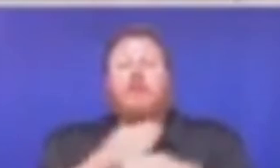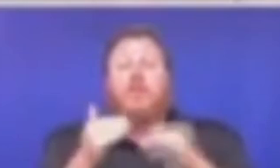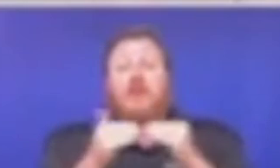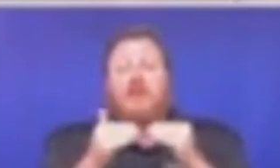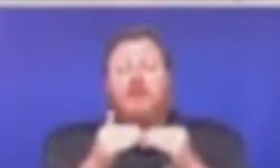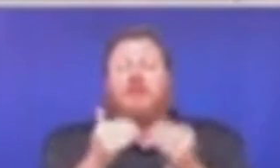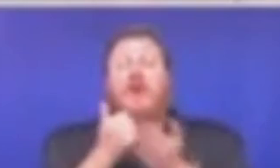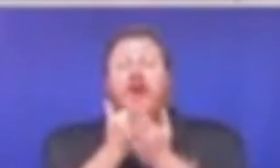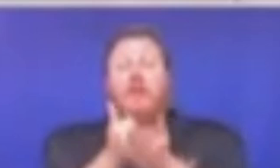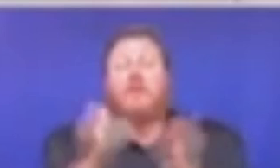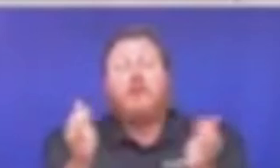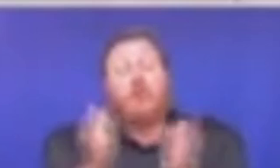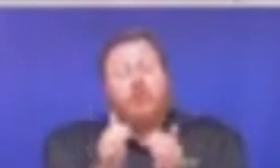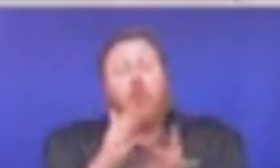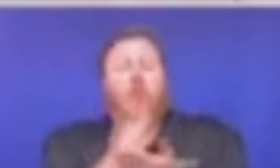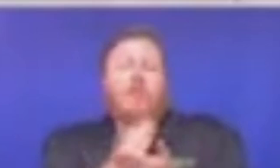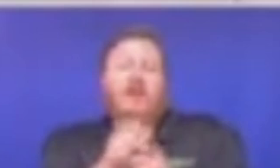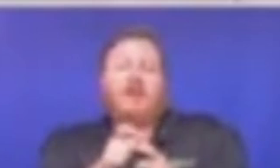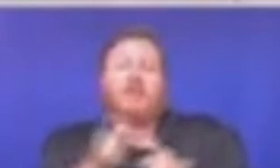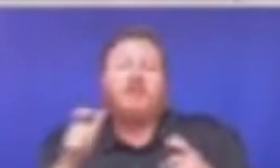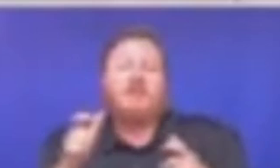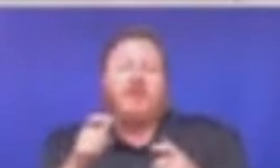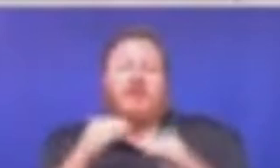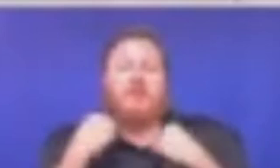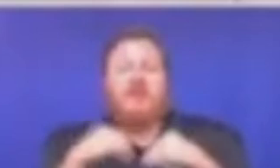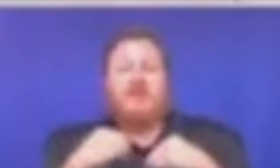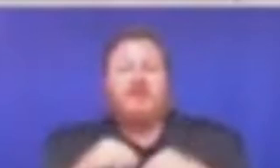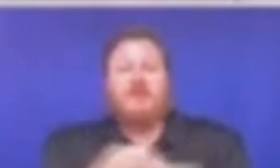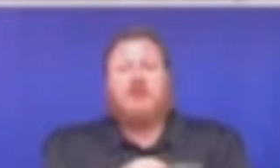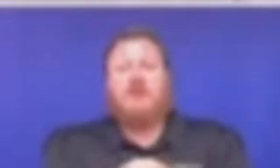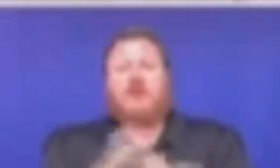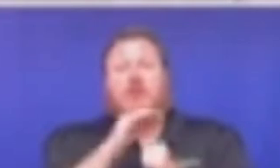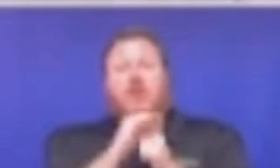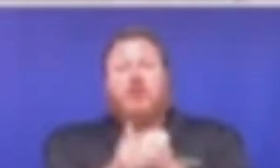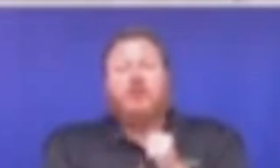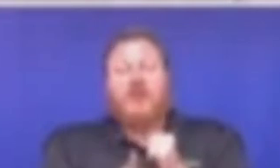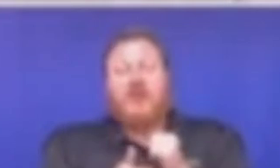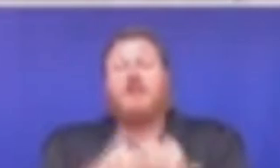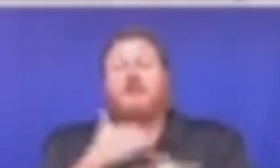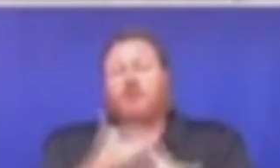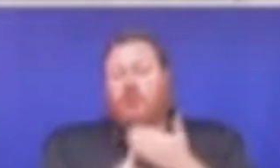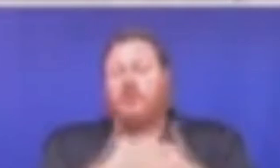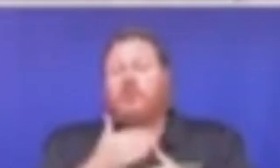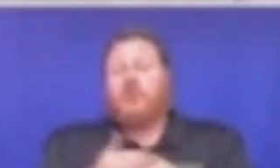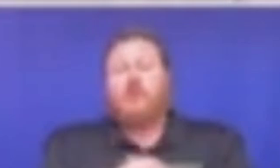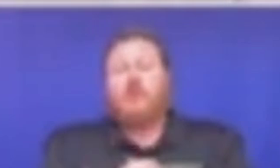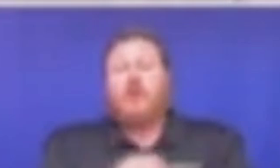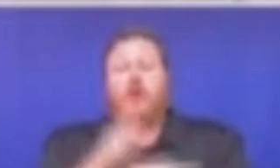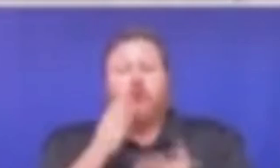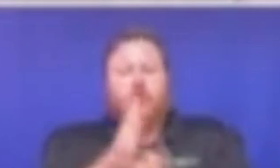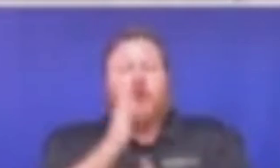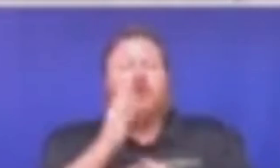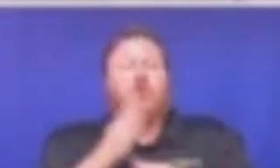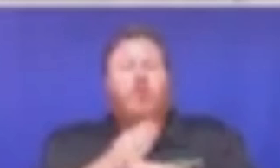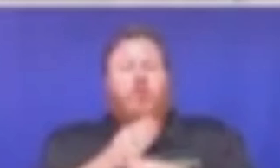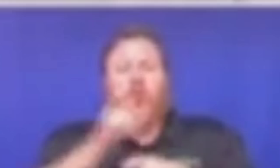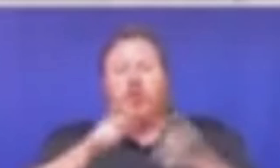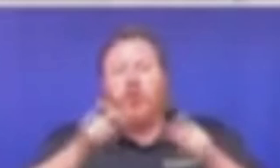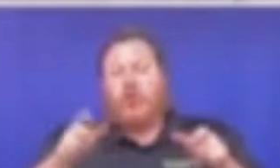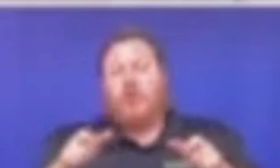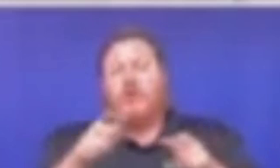enterprises. We will continue to protect and uphold the hard-won rights of workers